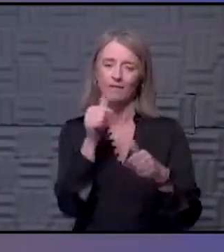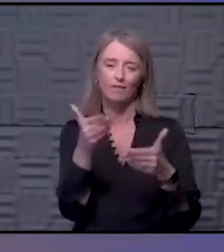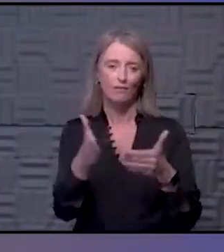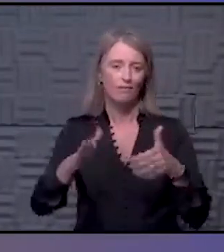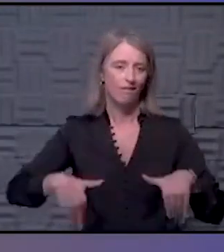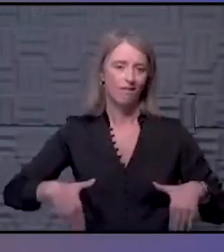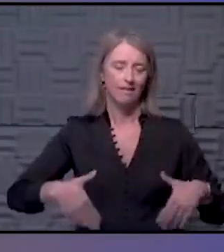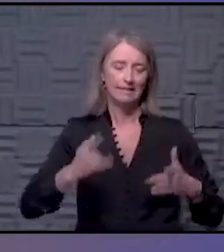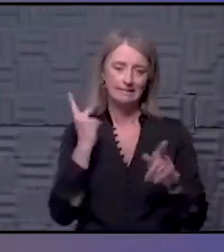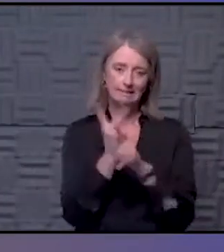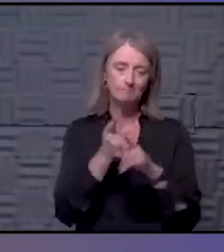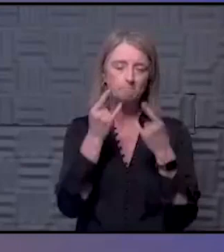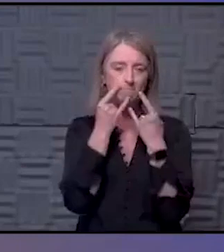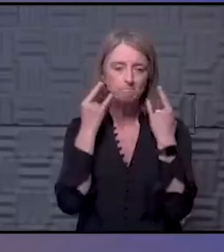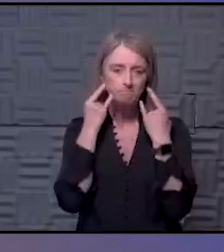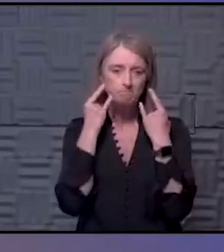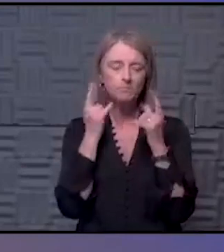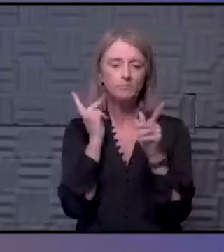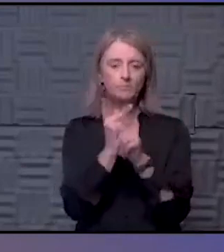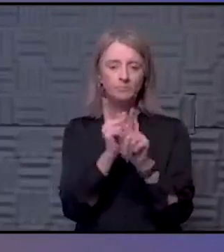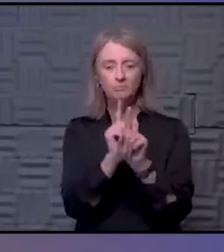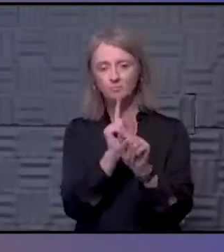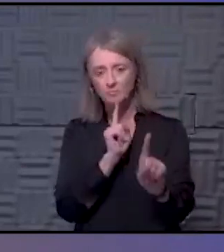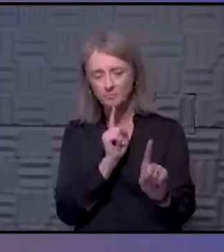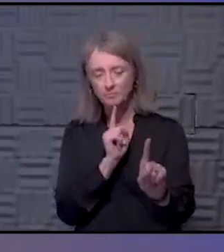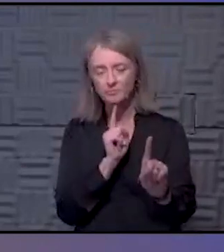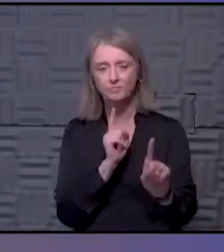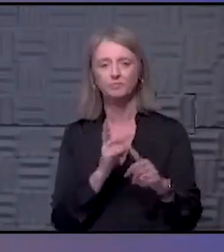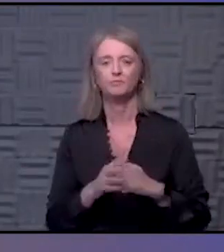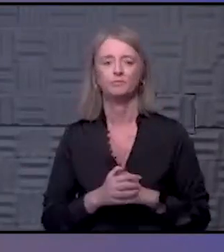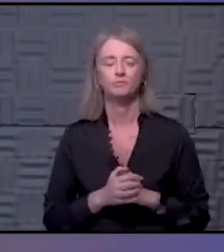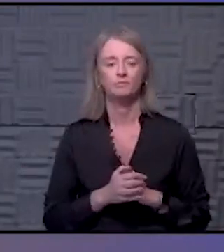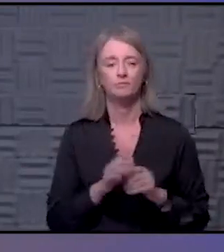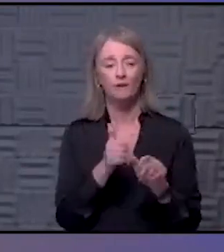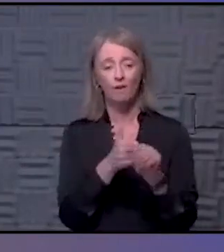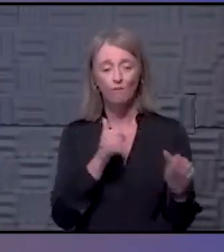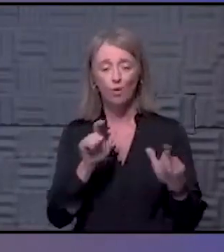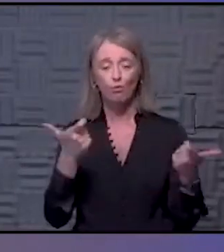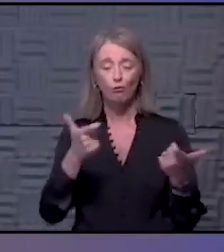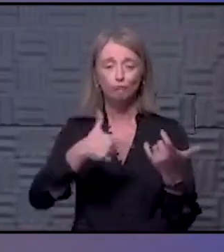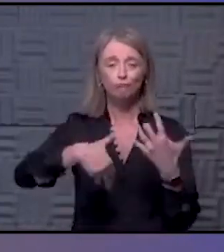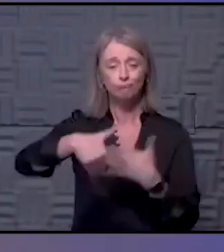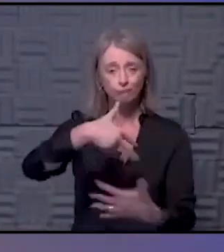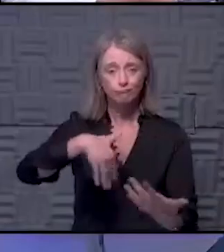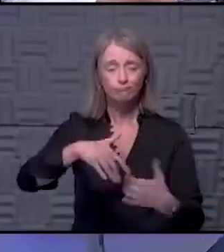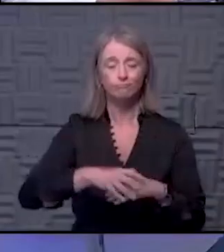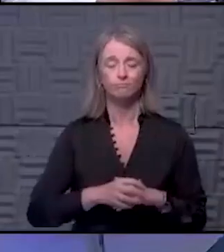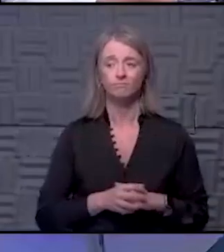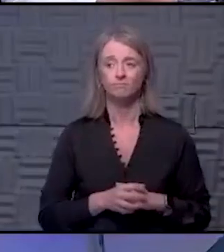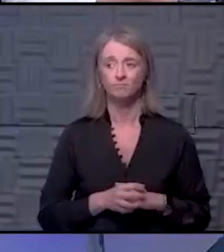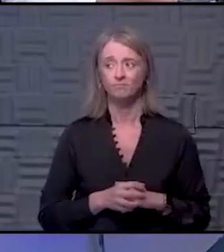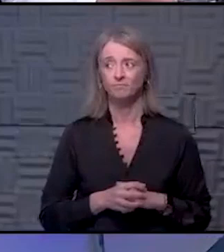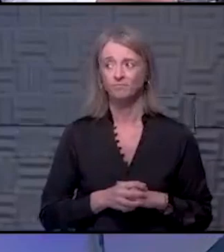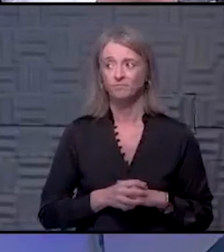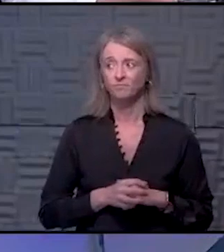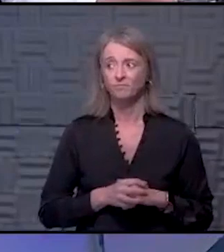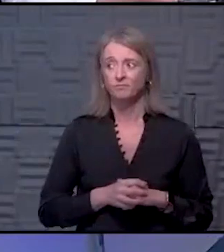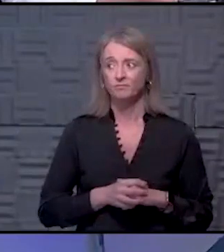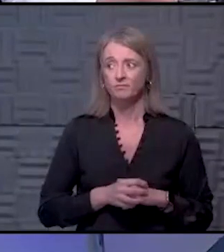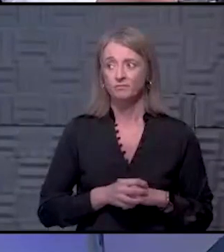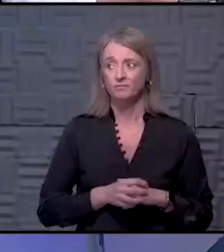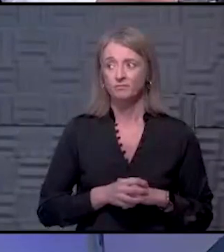yet. Keep wearing your masks. Keep maintaining your distance. Avoid those large gatherings. Yeah. And